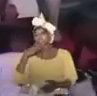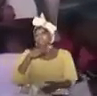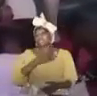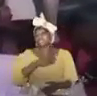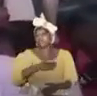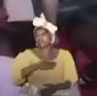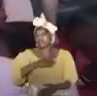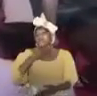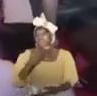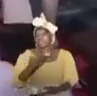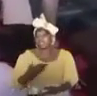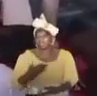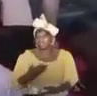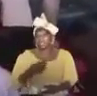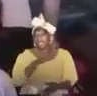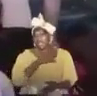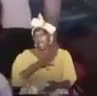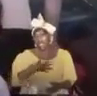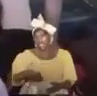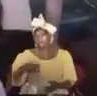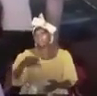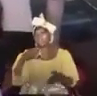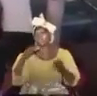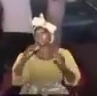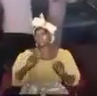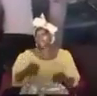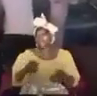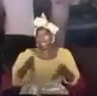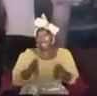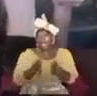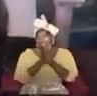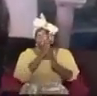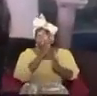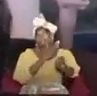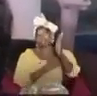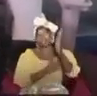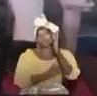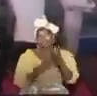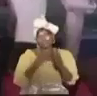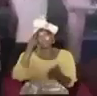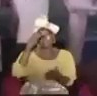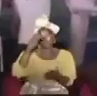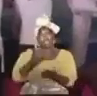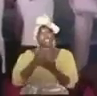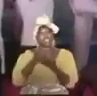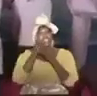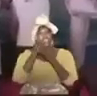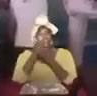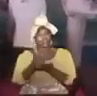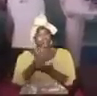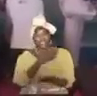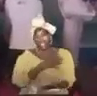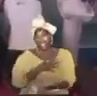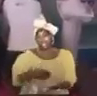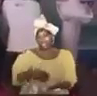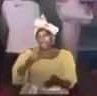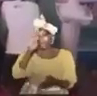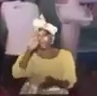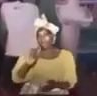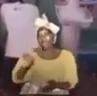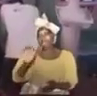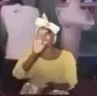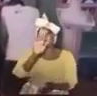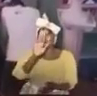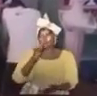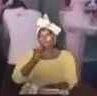to help yourself upon your strength. For the Bible says, by the arm of flesh shall no man prevail. It also says that our righteousness